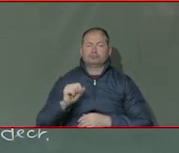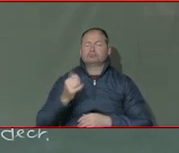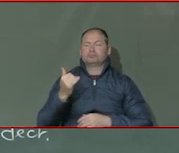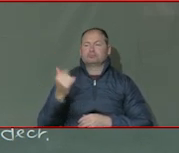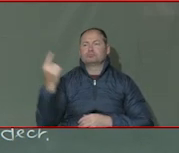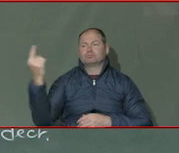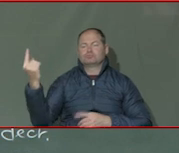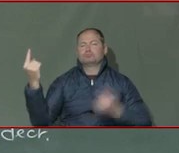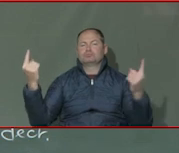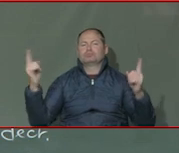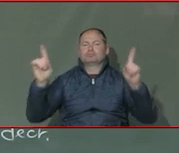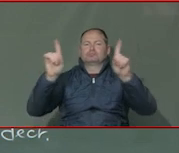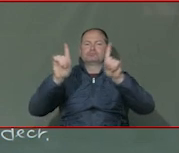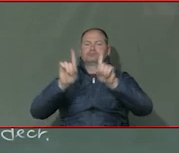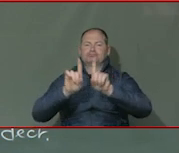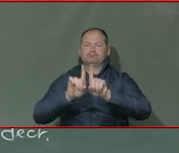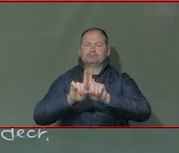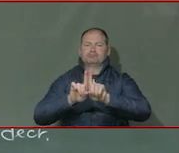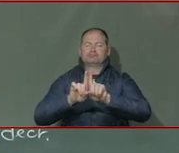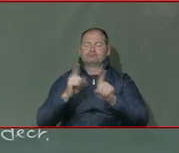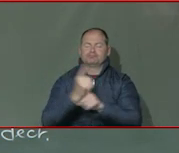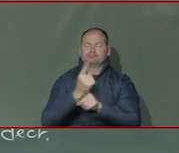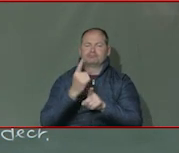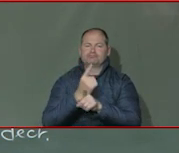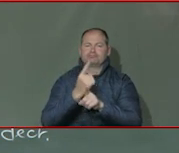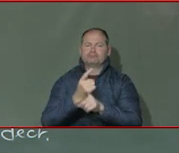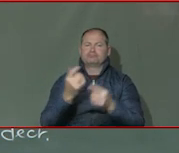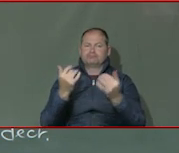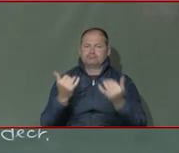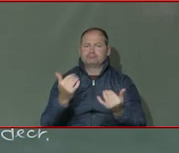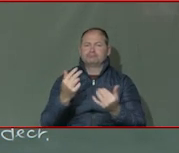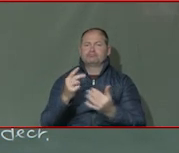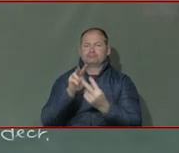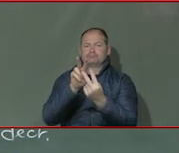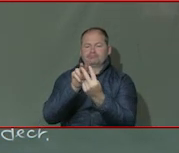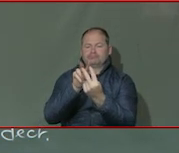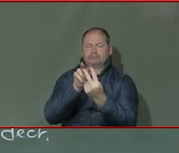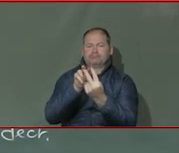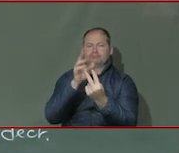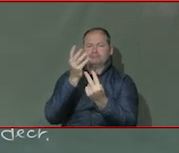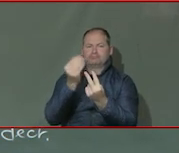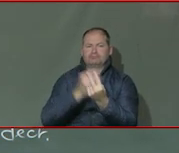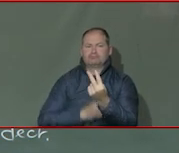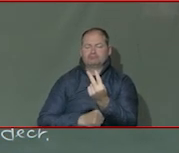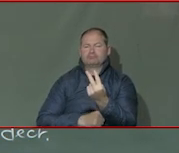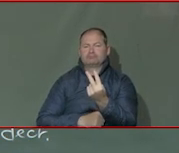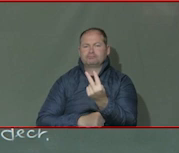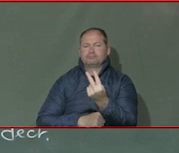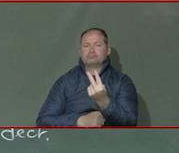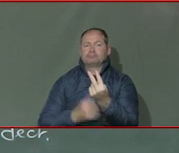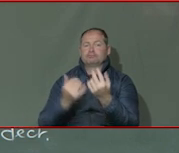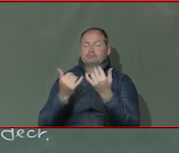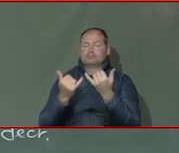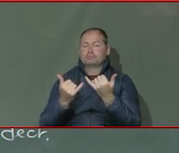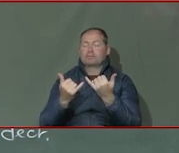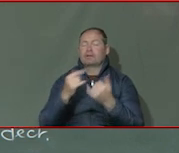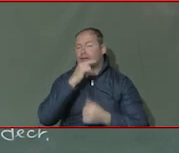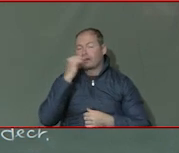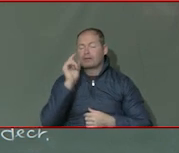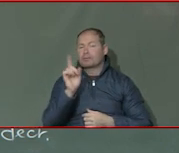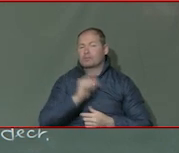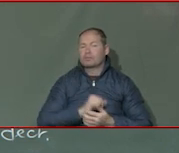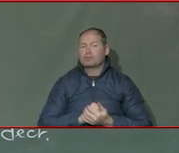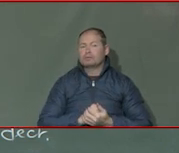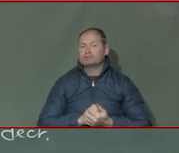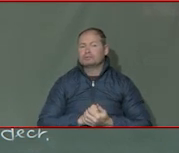and the other one from the other parent. Now you have this combination. And when you have capital letter, small letter, you call it homozygous or what?